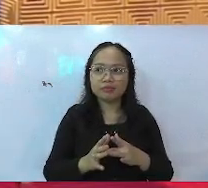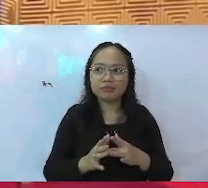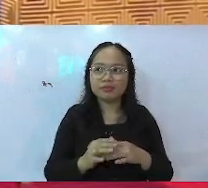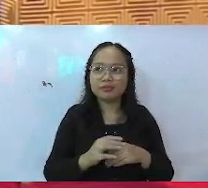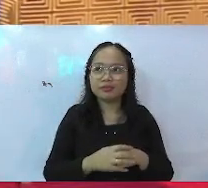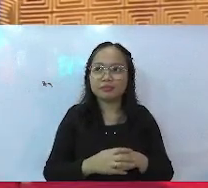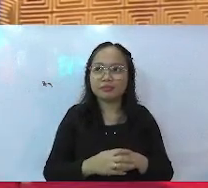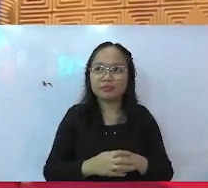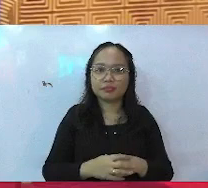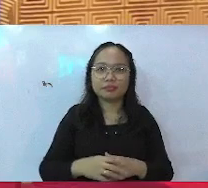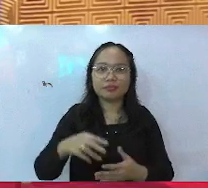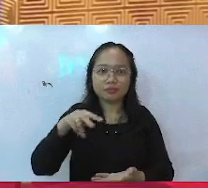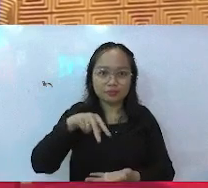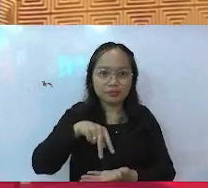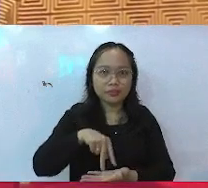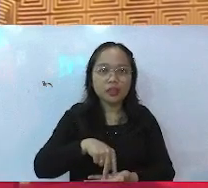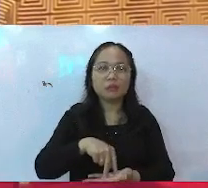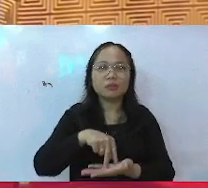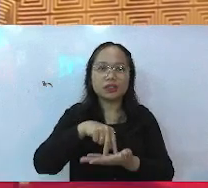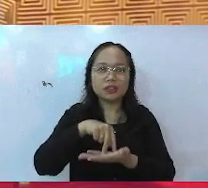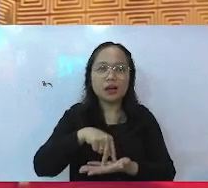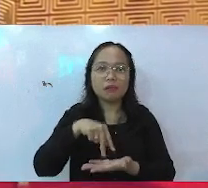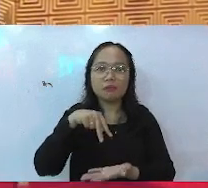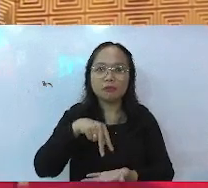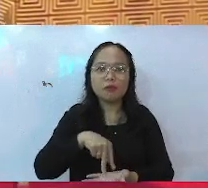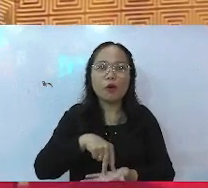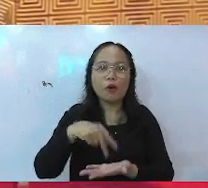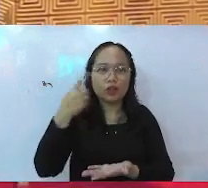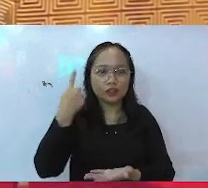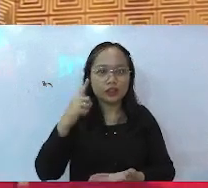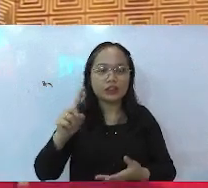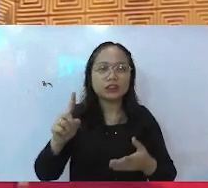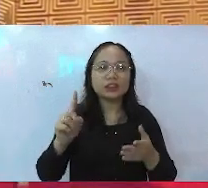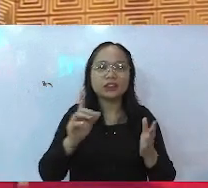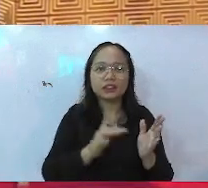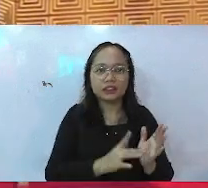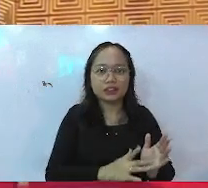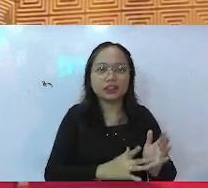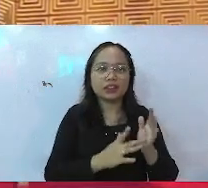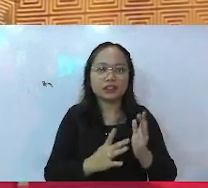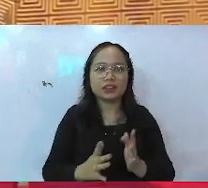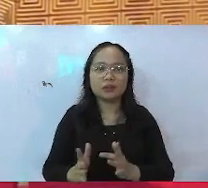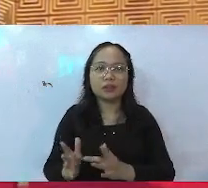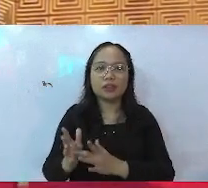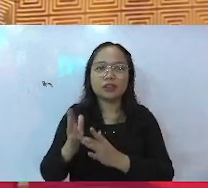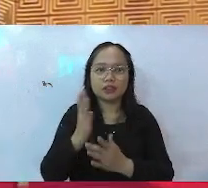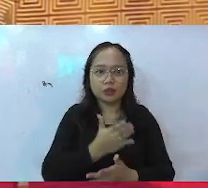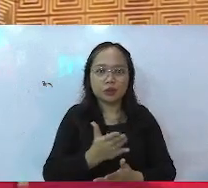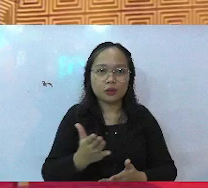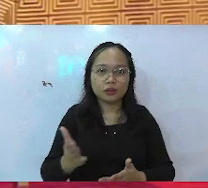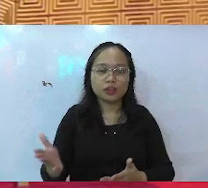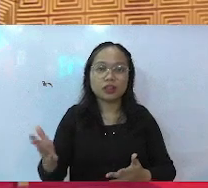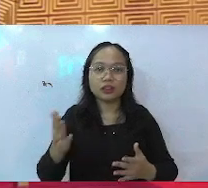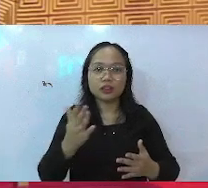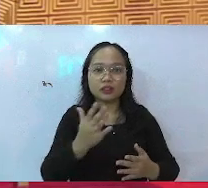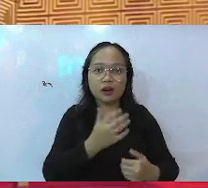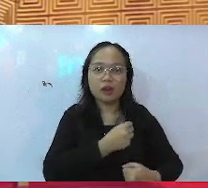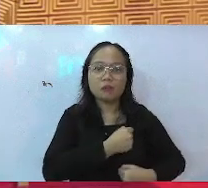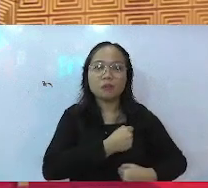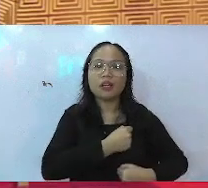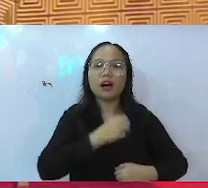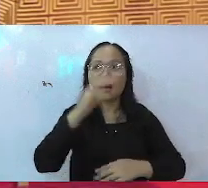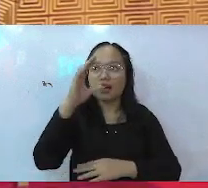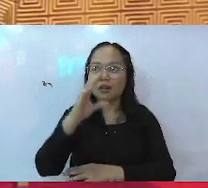Mi stand up stand up for Jesus he solders